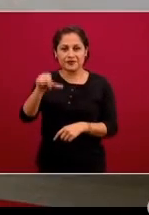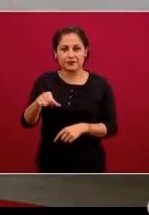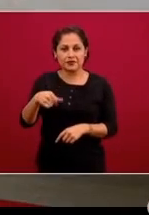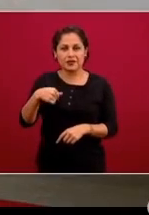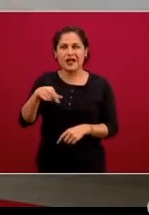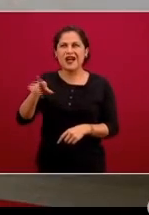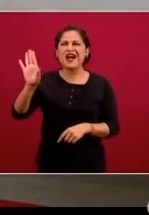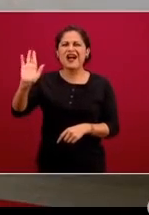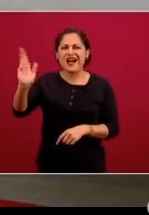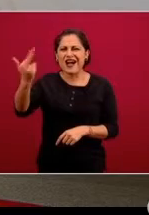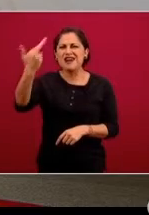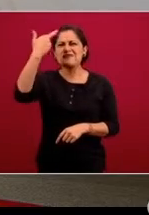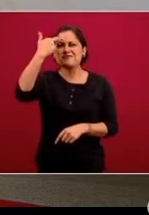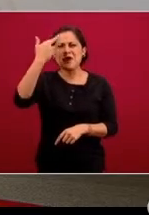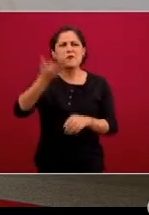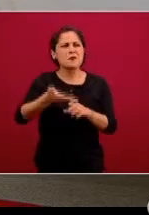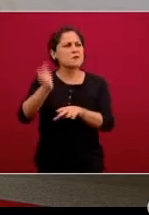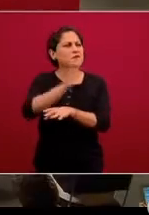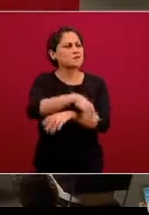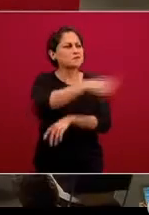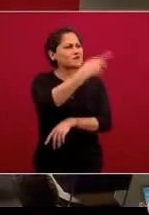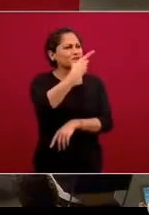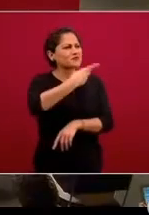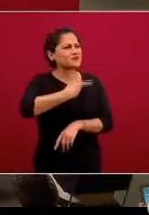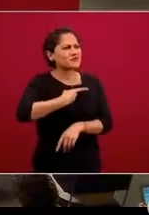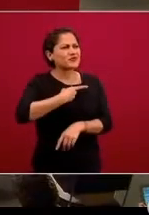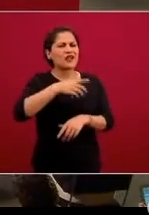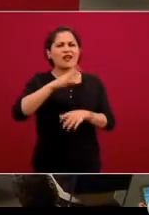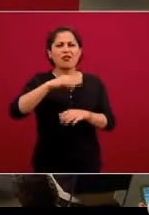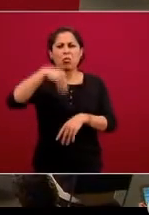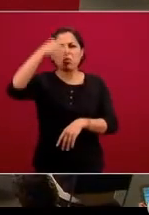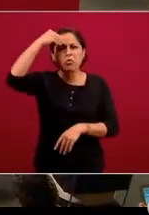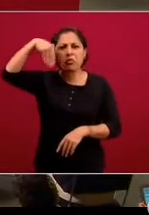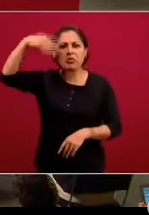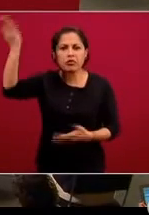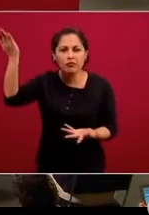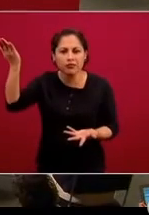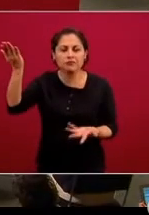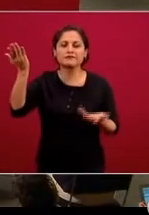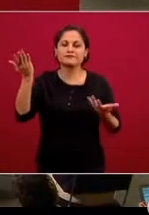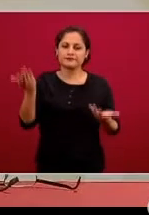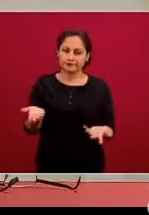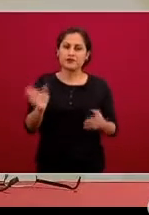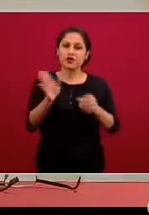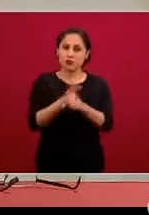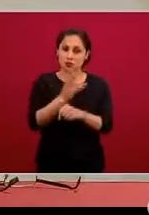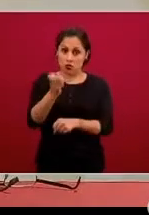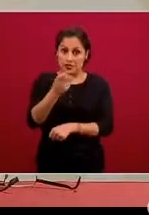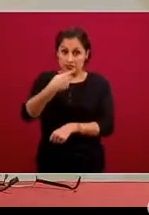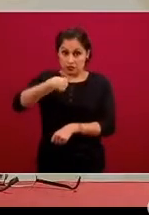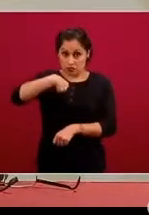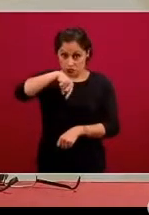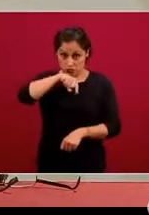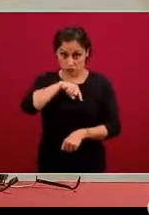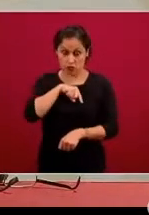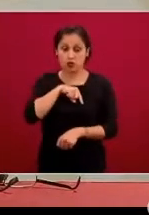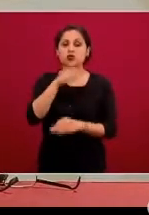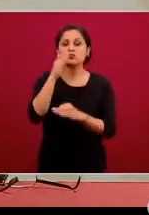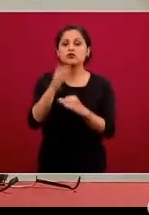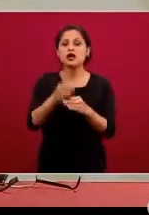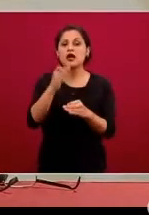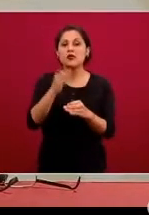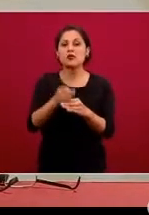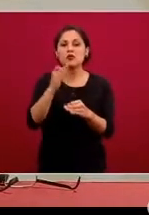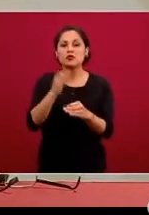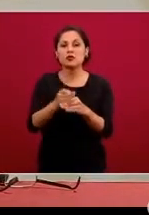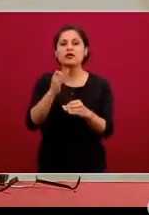we prioritize, and then we forget about some other stuff that we deem